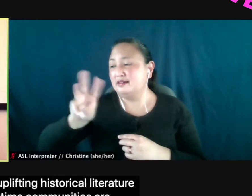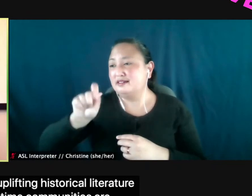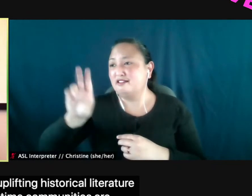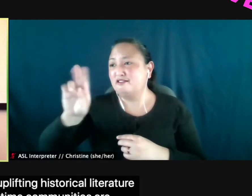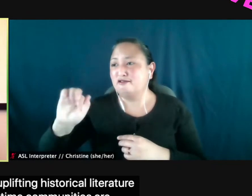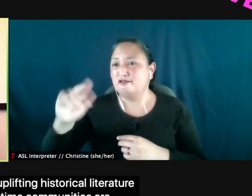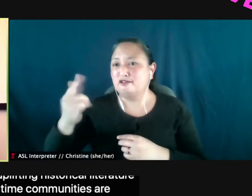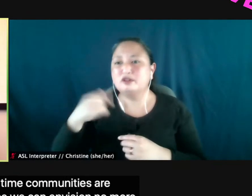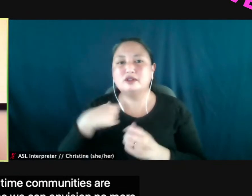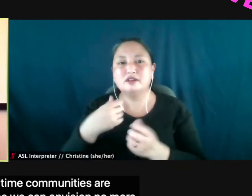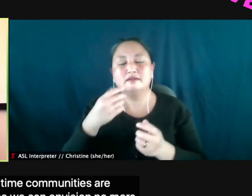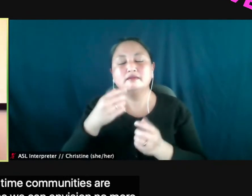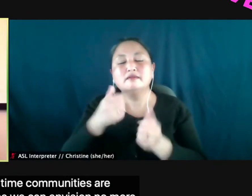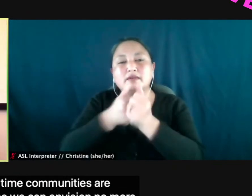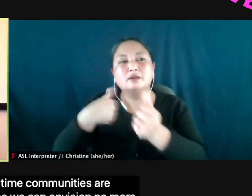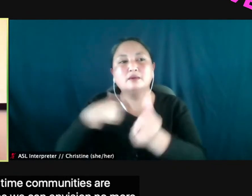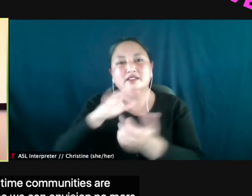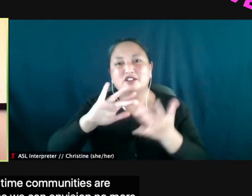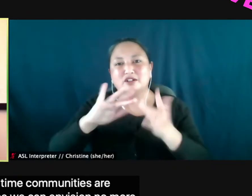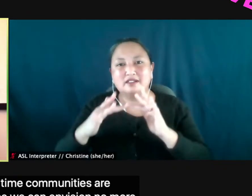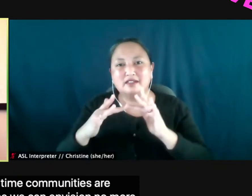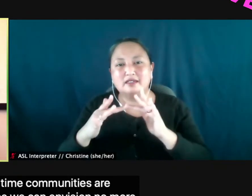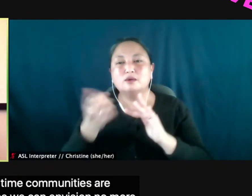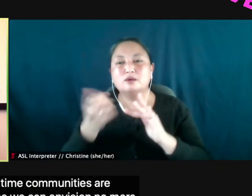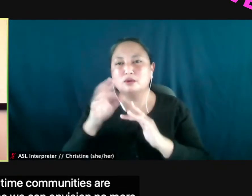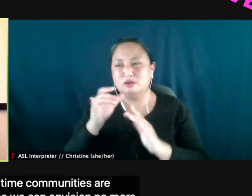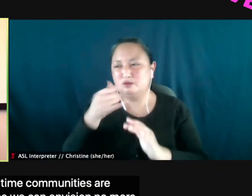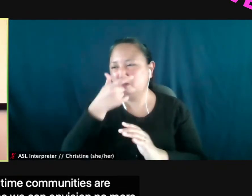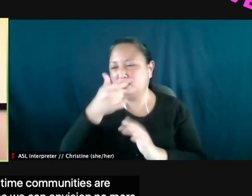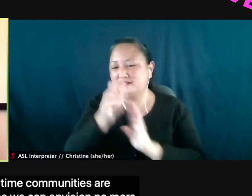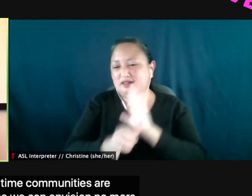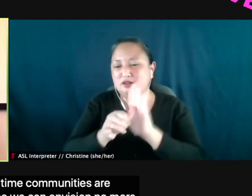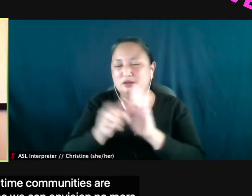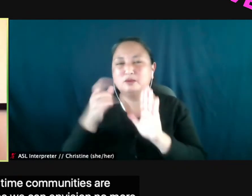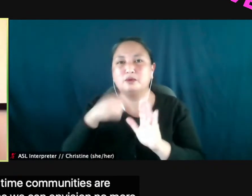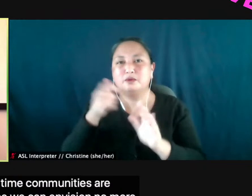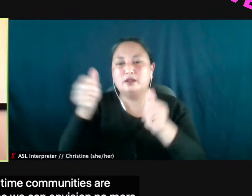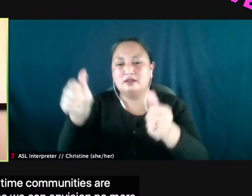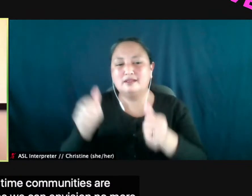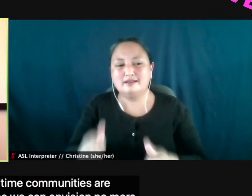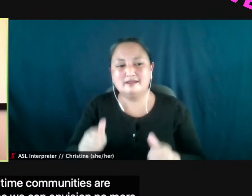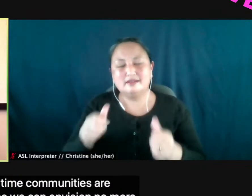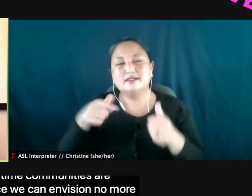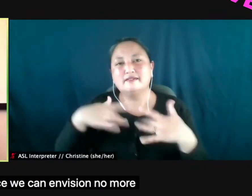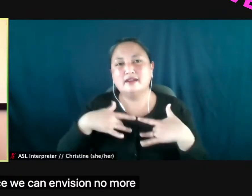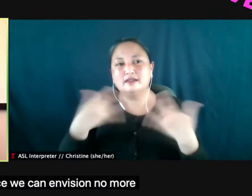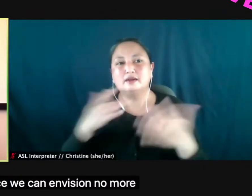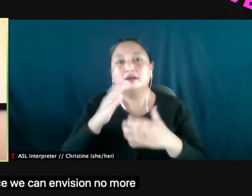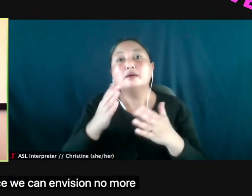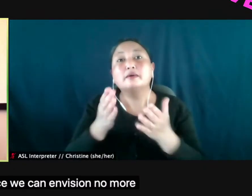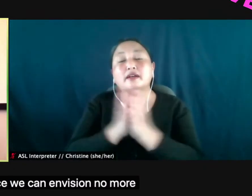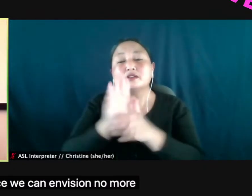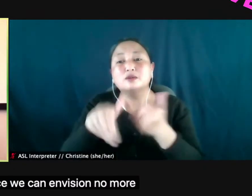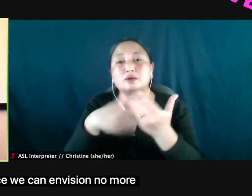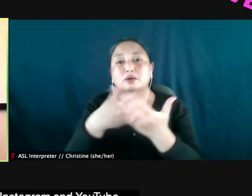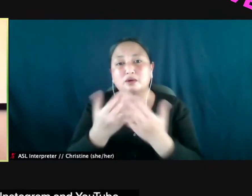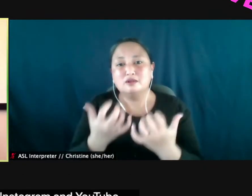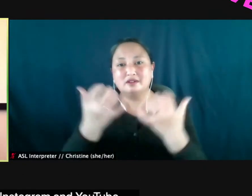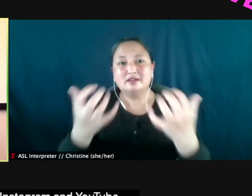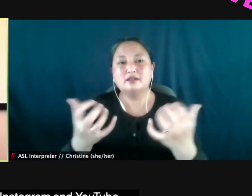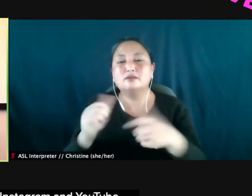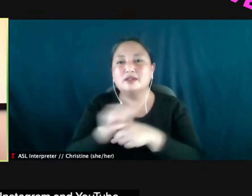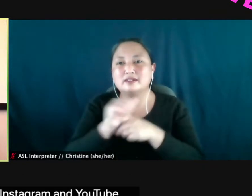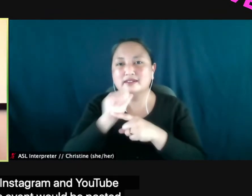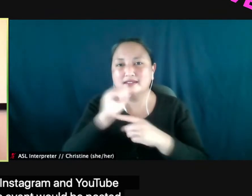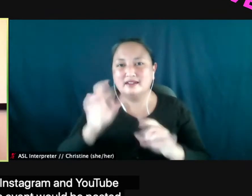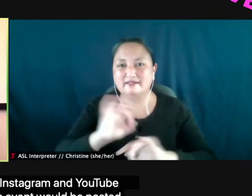Instagram, and YouTube, where the recording of this event will be posted. During the event, we ask that all audience members practice nonviolence in the